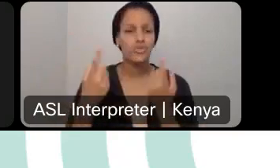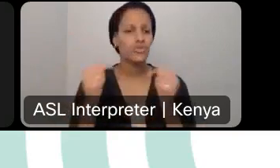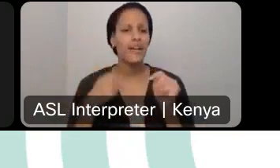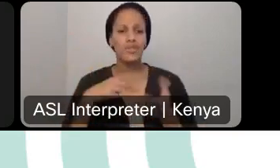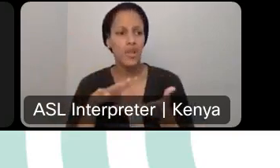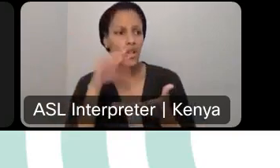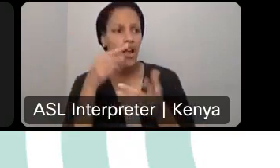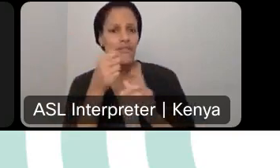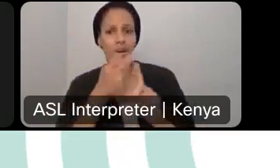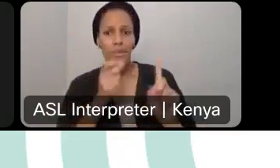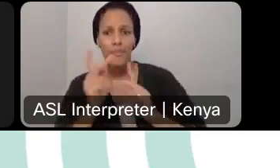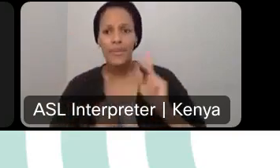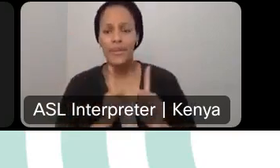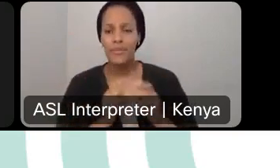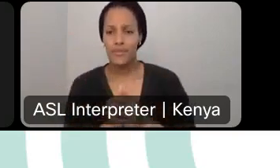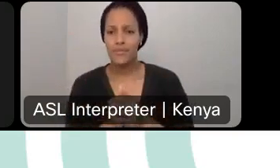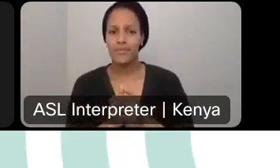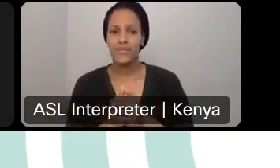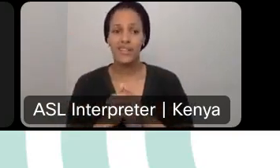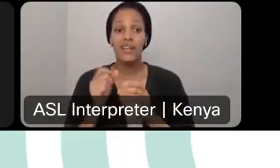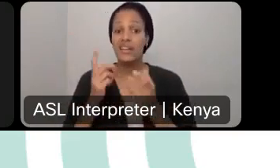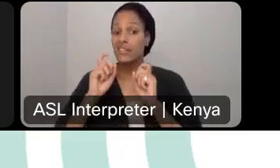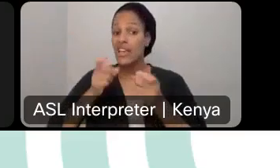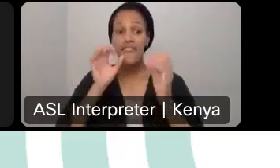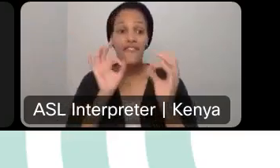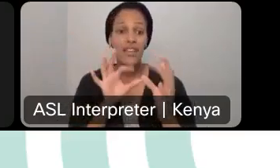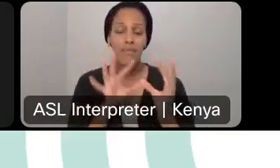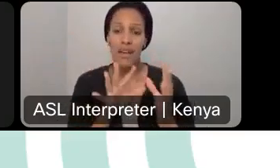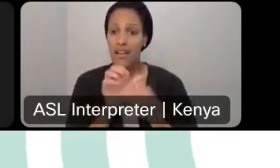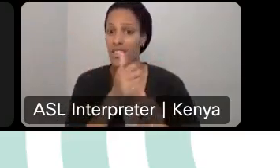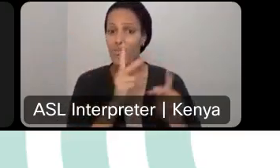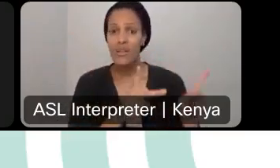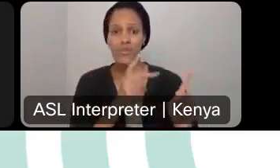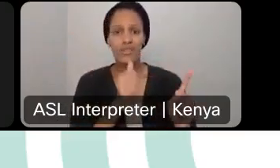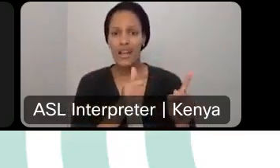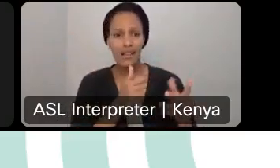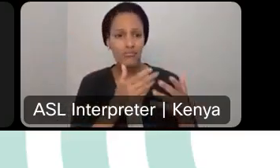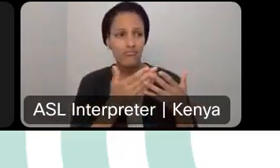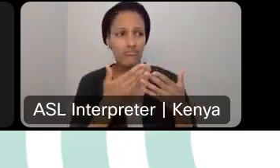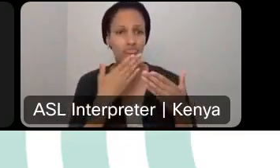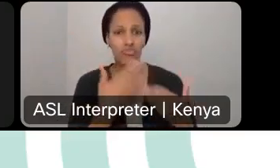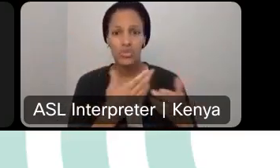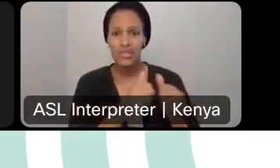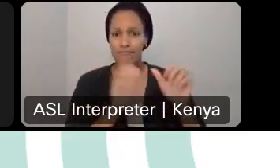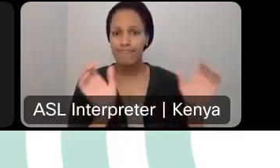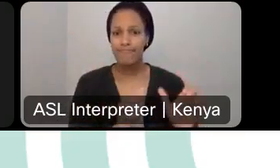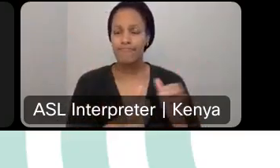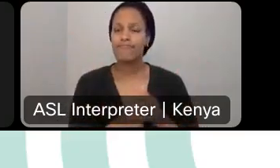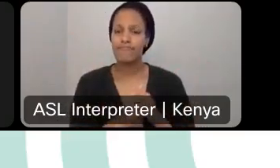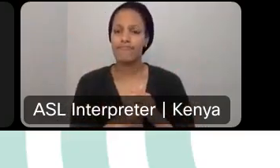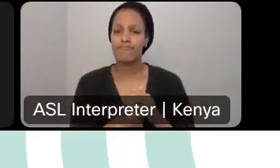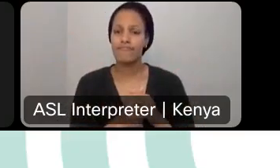feedback from those who are affected, and identify areas where training and policy change may be